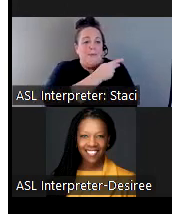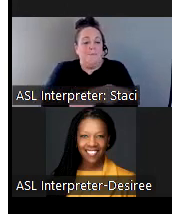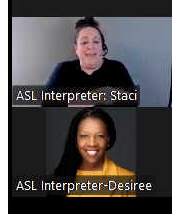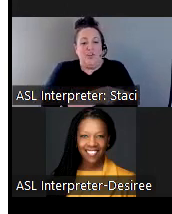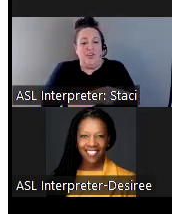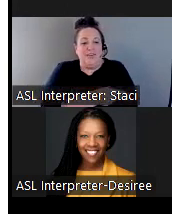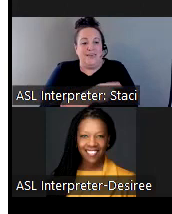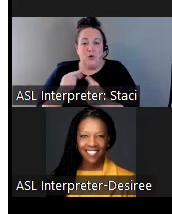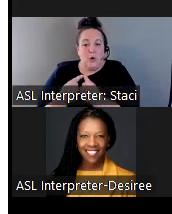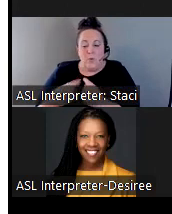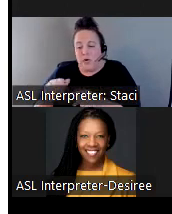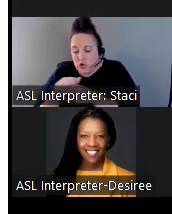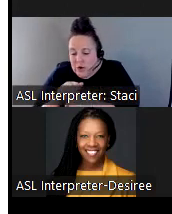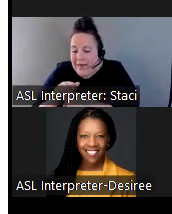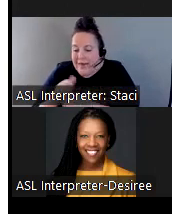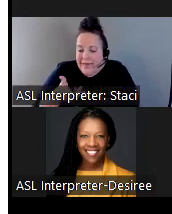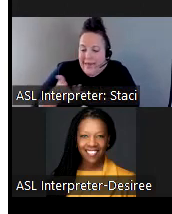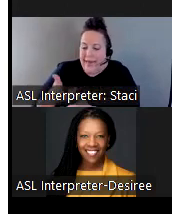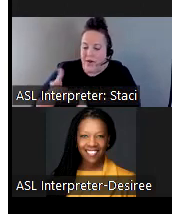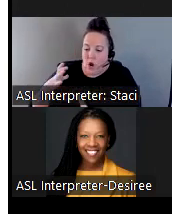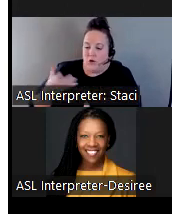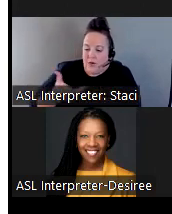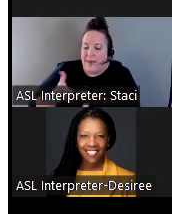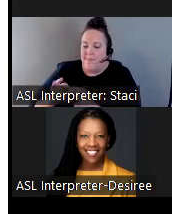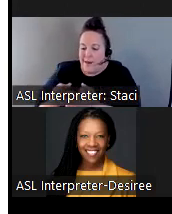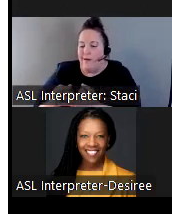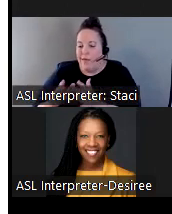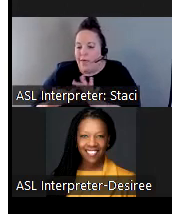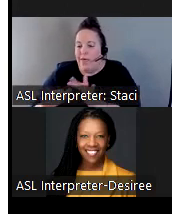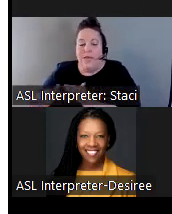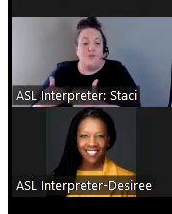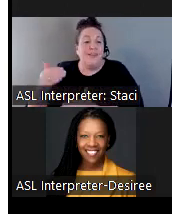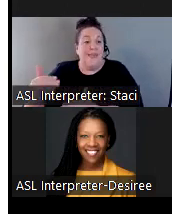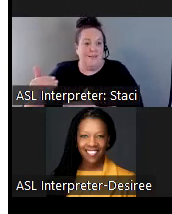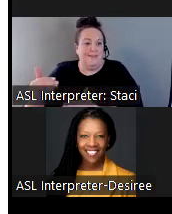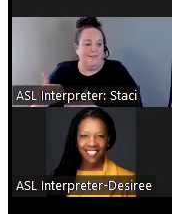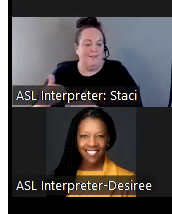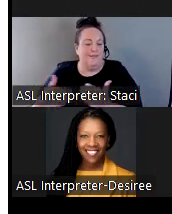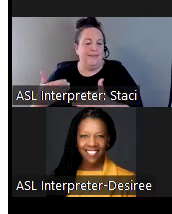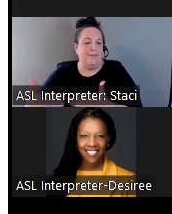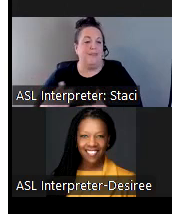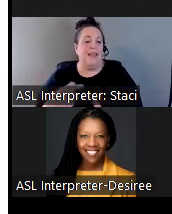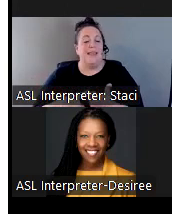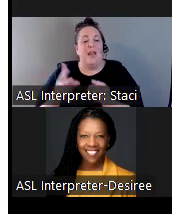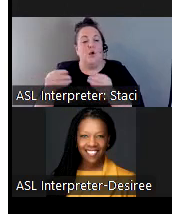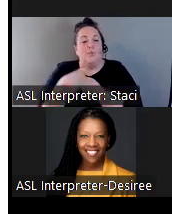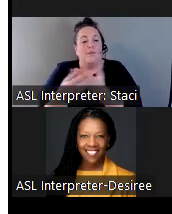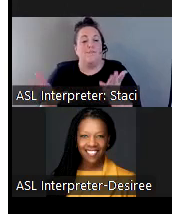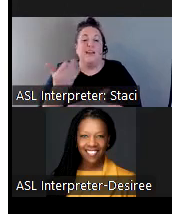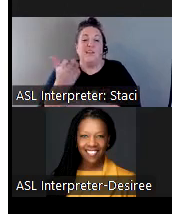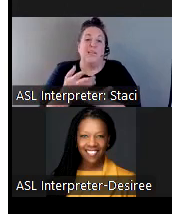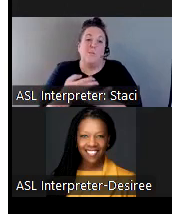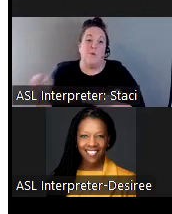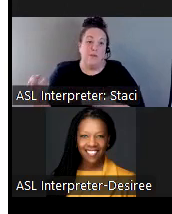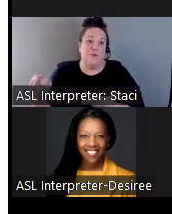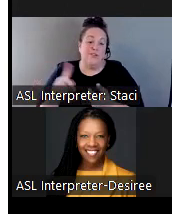we're training and getting involved, coaching parents clearly through the next steps. And I'm going to be providing you some resources